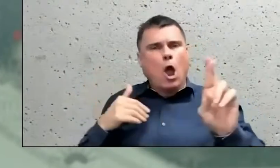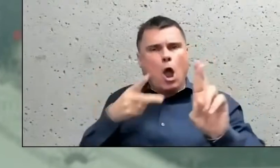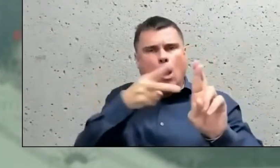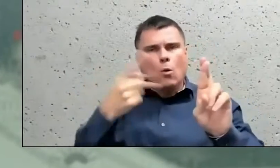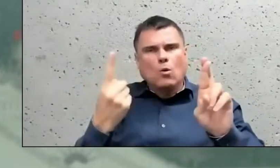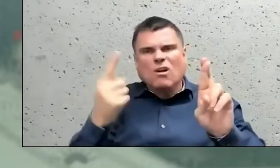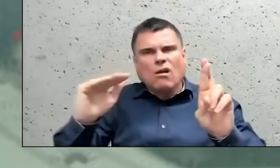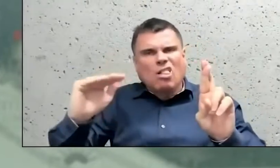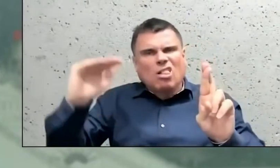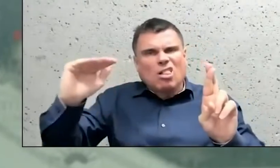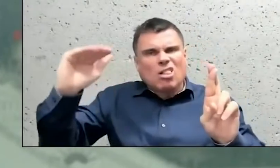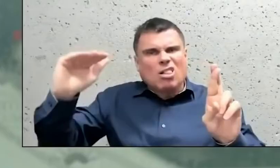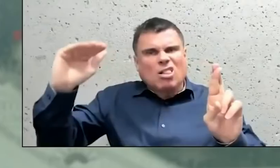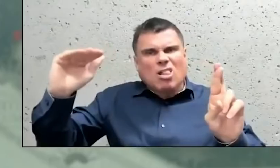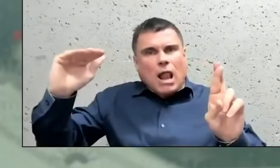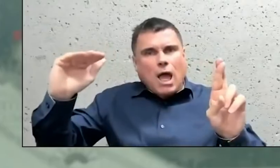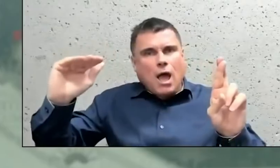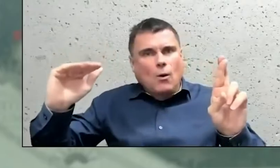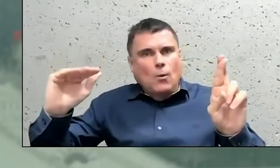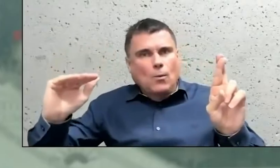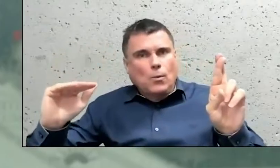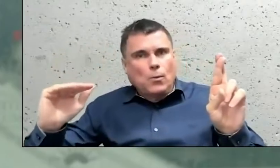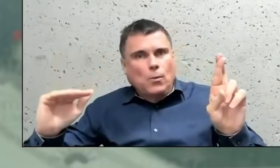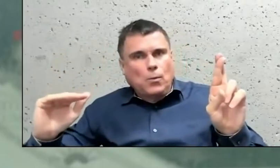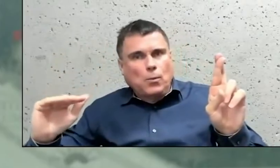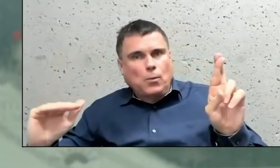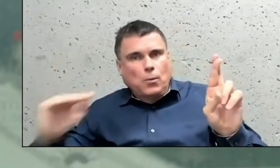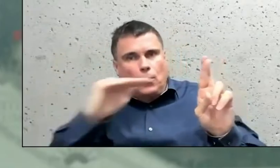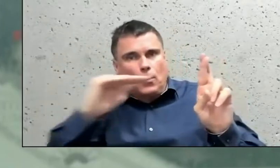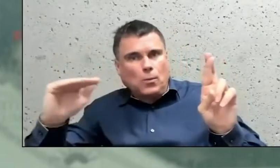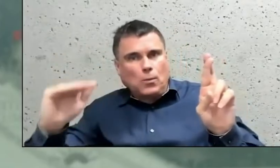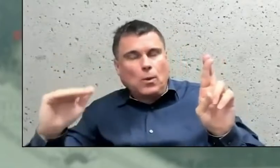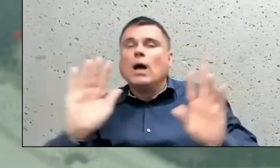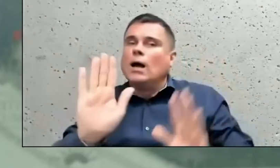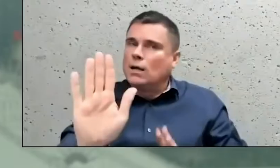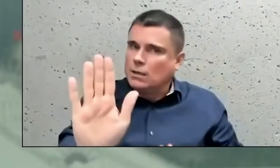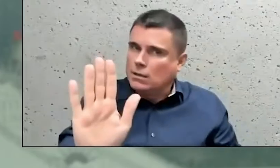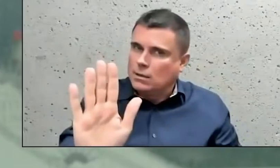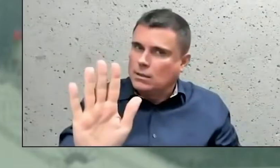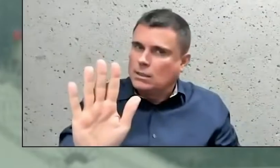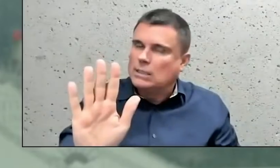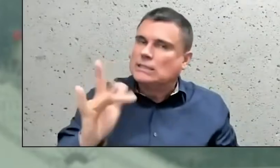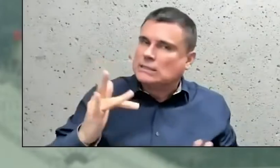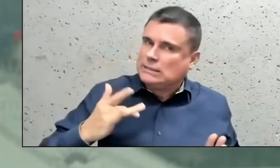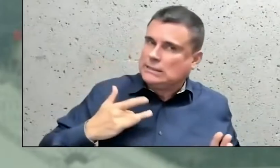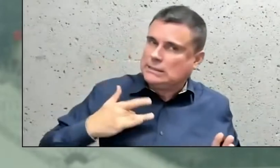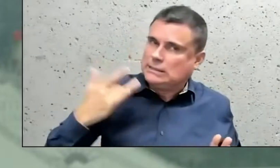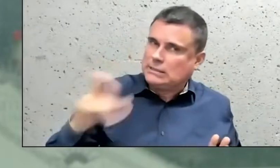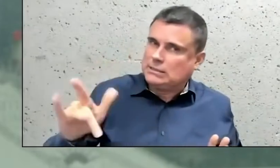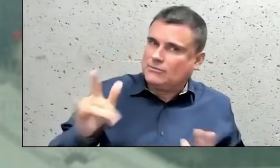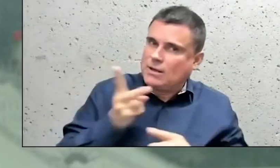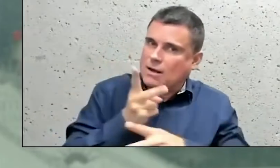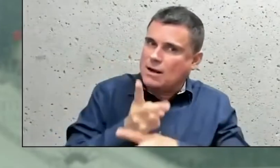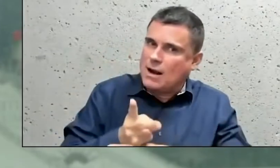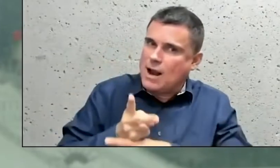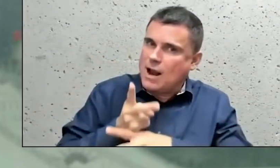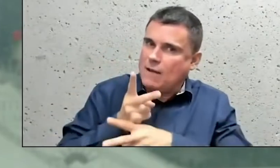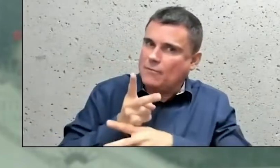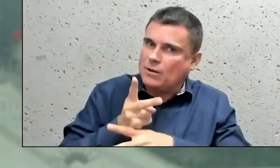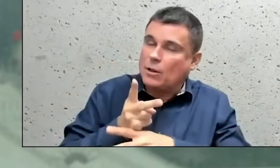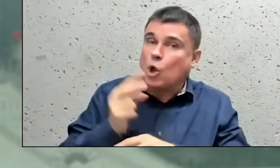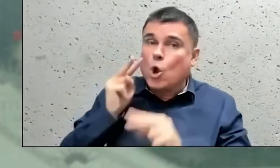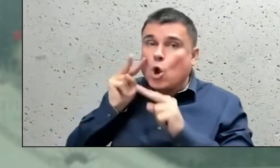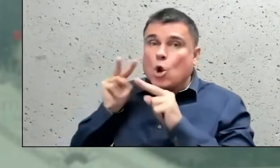very precarious. The strain of the virus that is circulating, this Delta strain, and we've seen this around the world